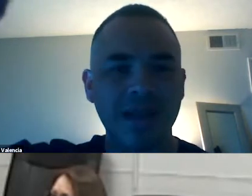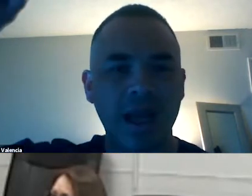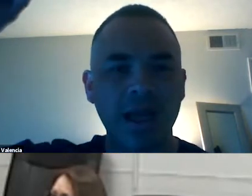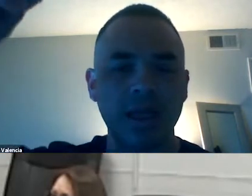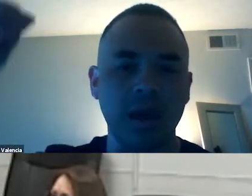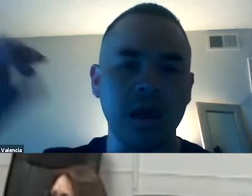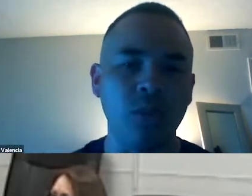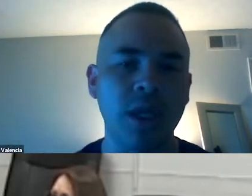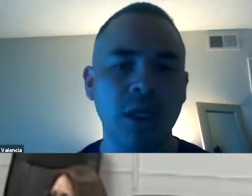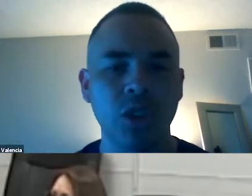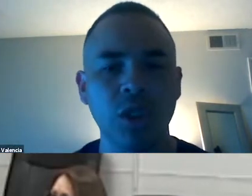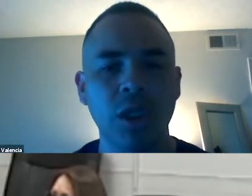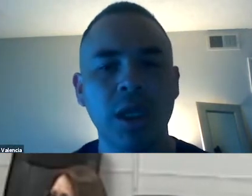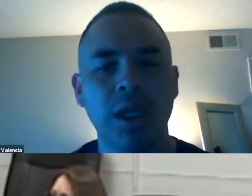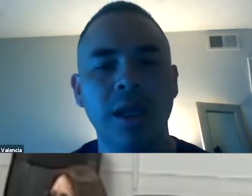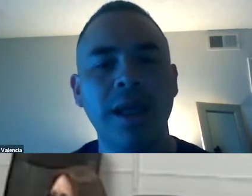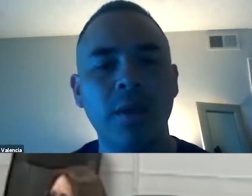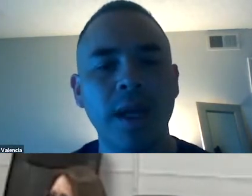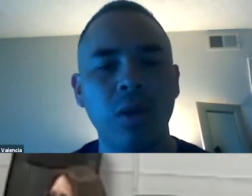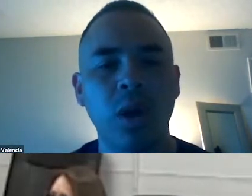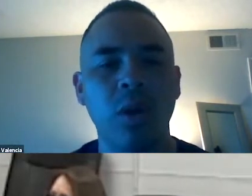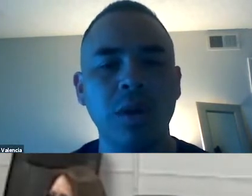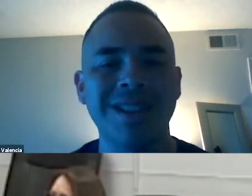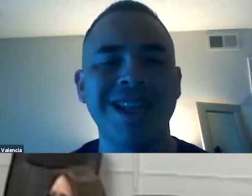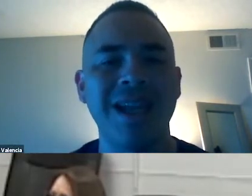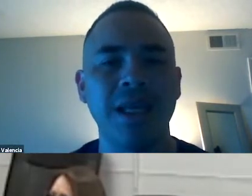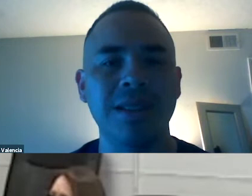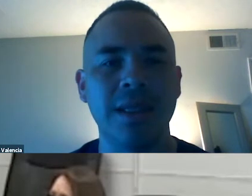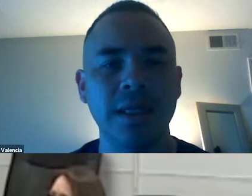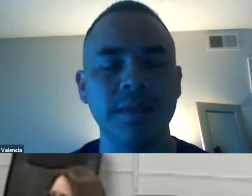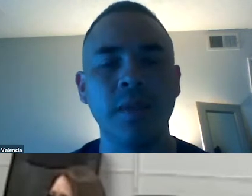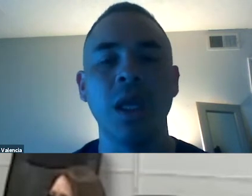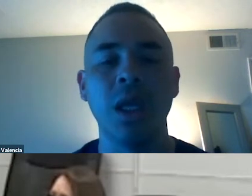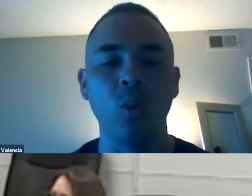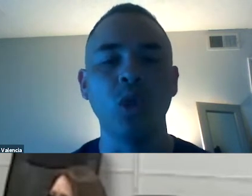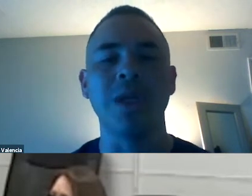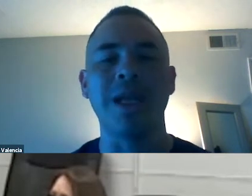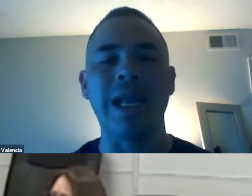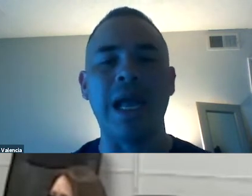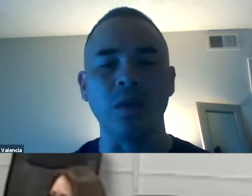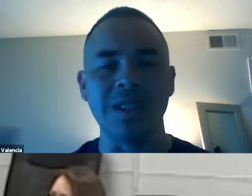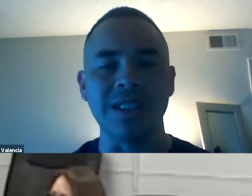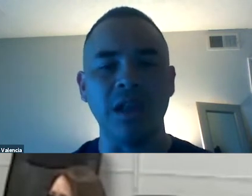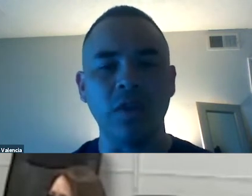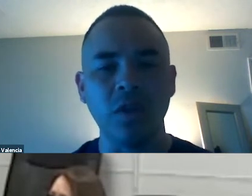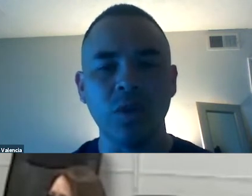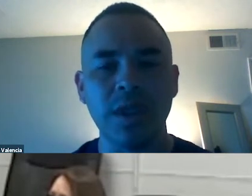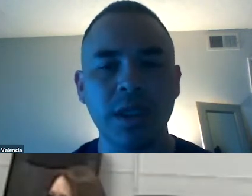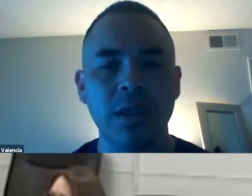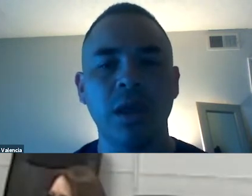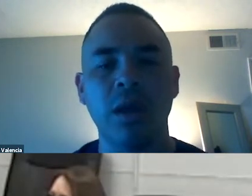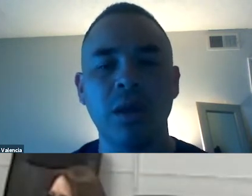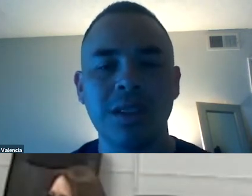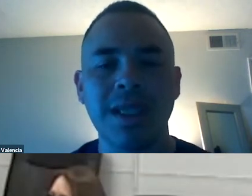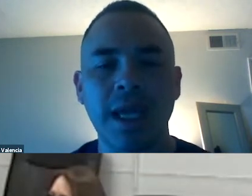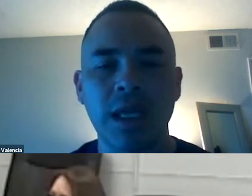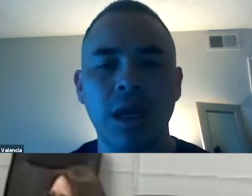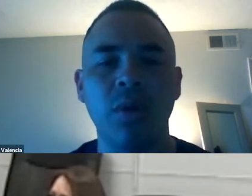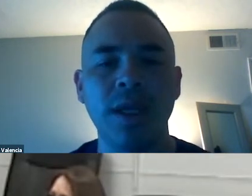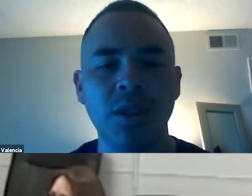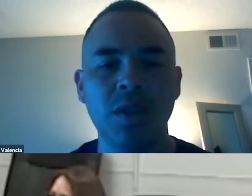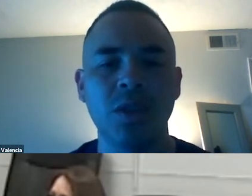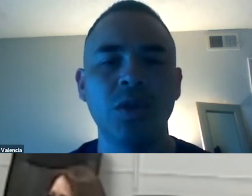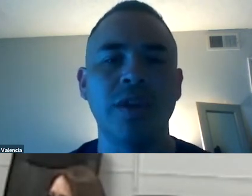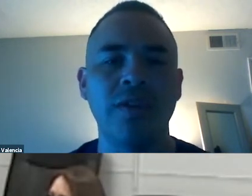surveillance inside our production area where all scanning is done. We do not allow cell phones within our